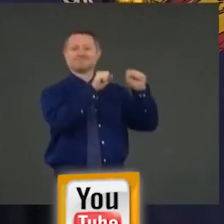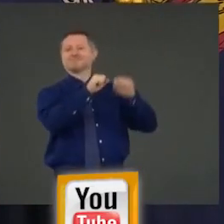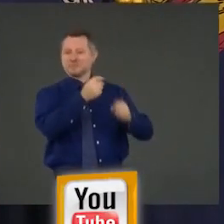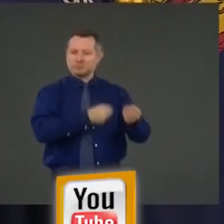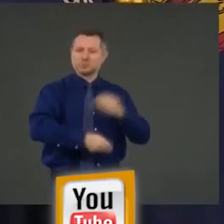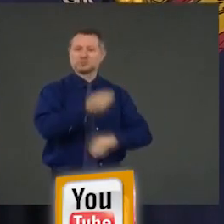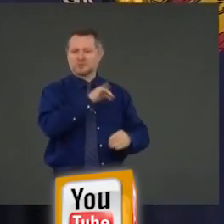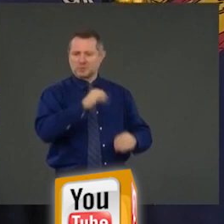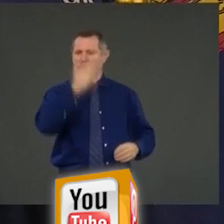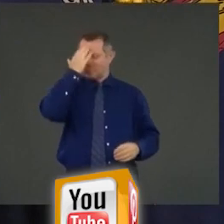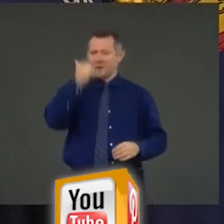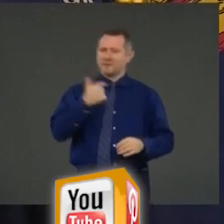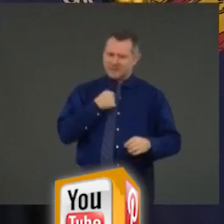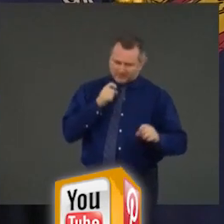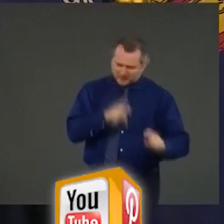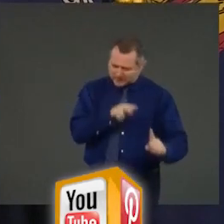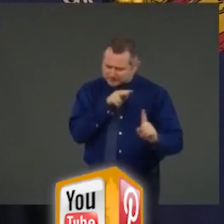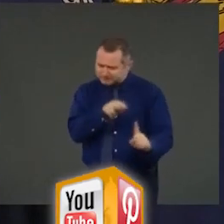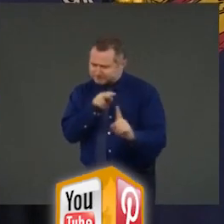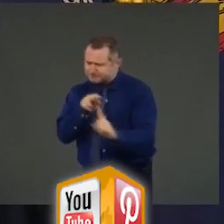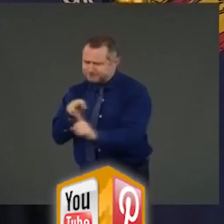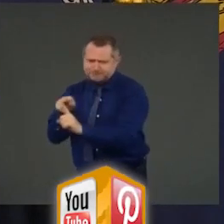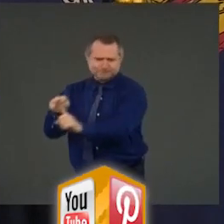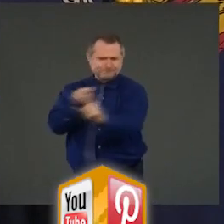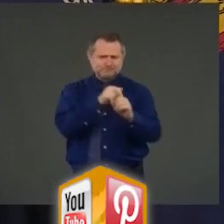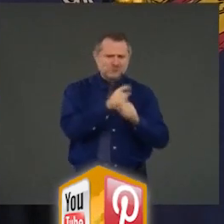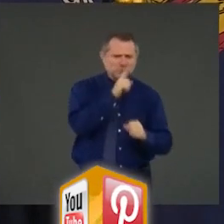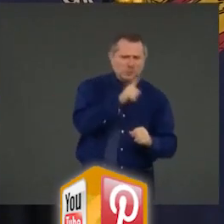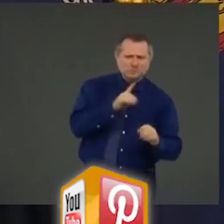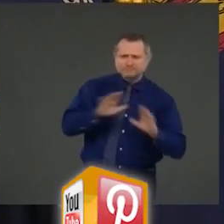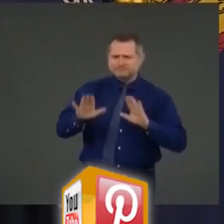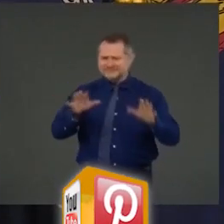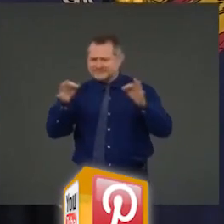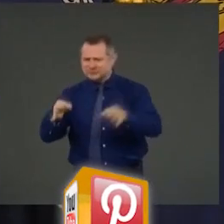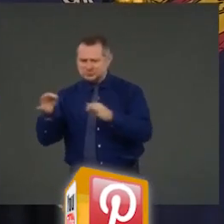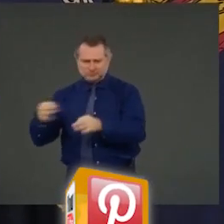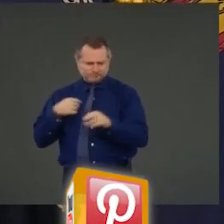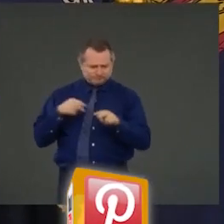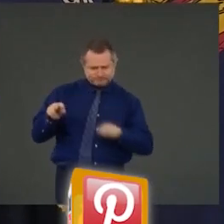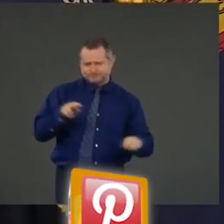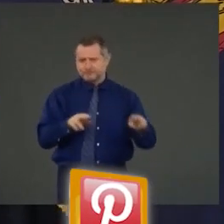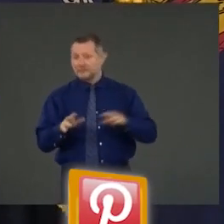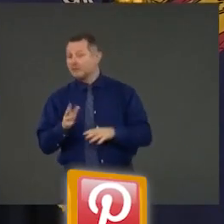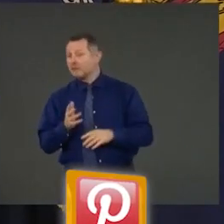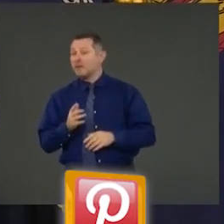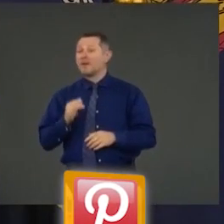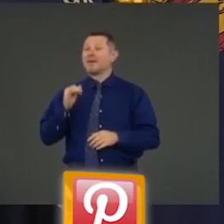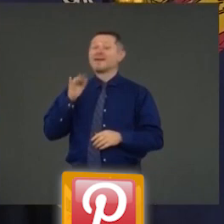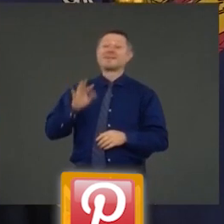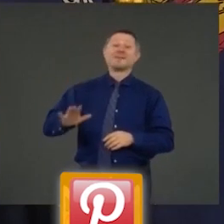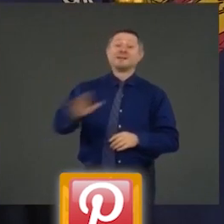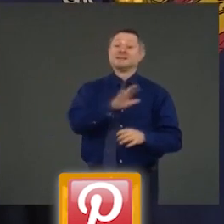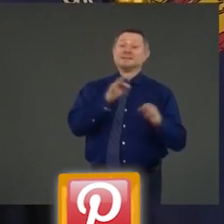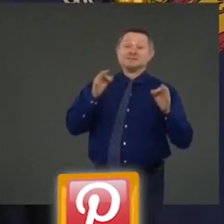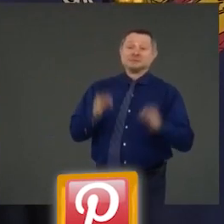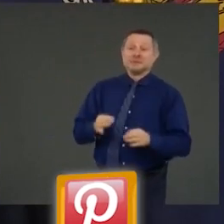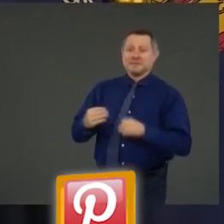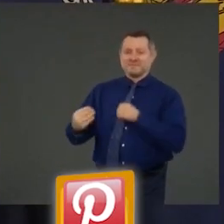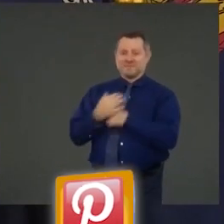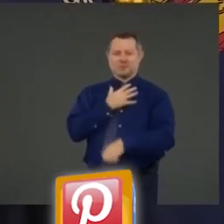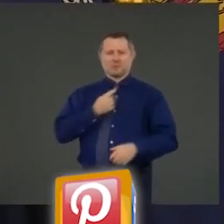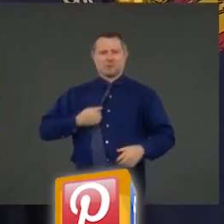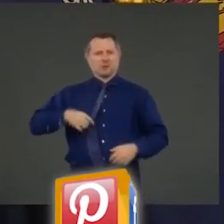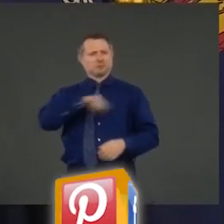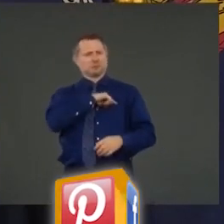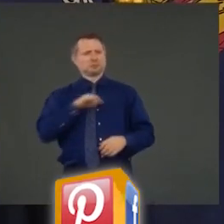diligent about the decisions that are made, because ultimately we would have to come in and take